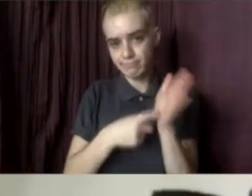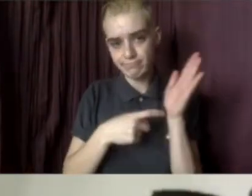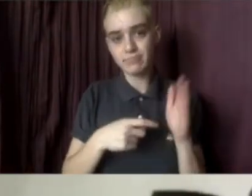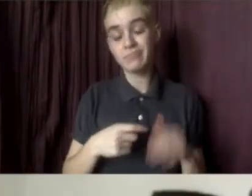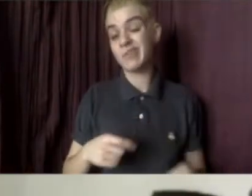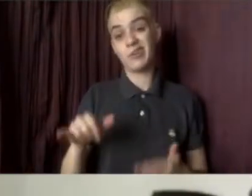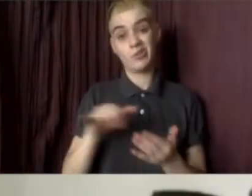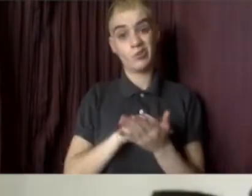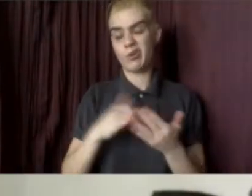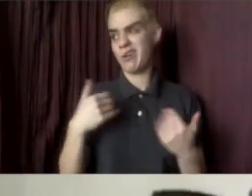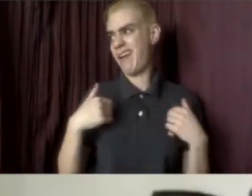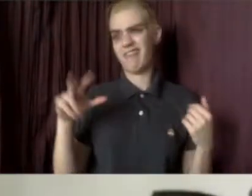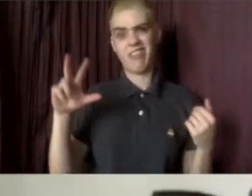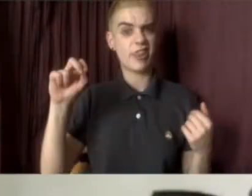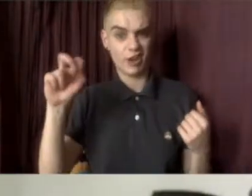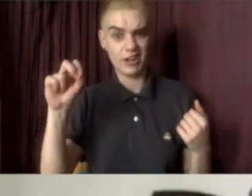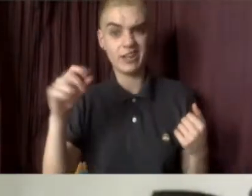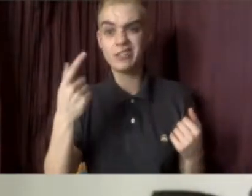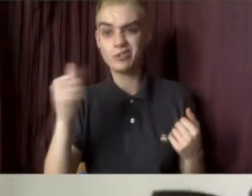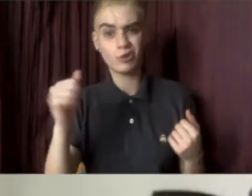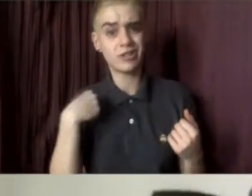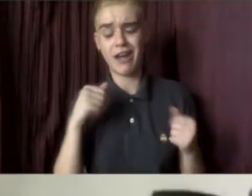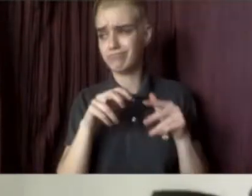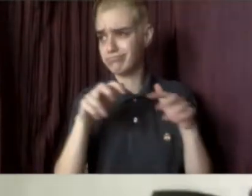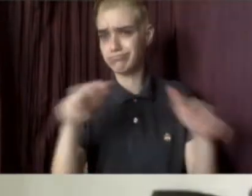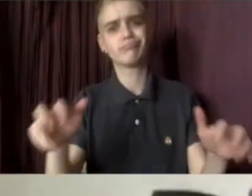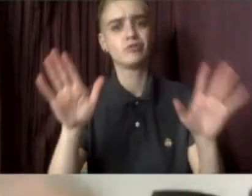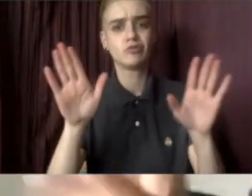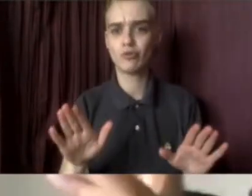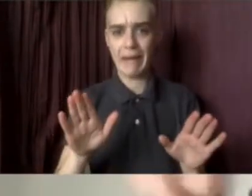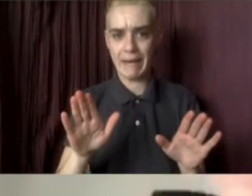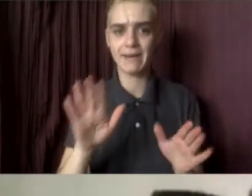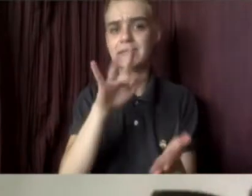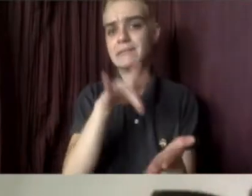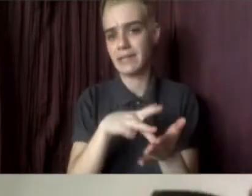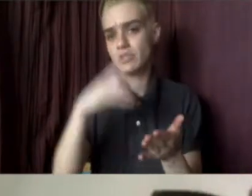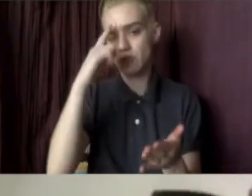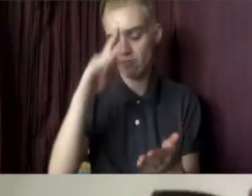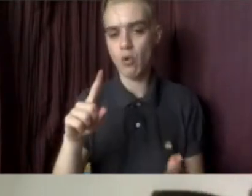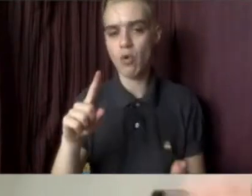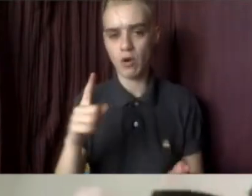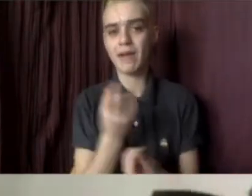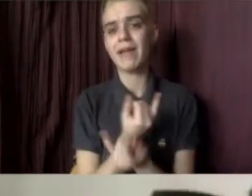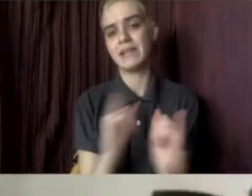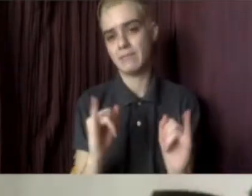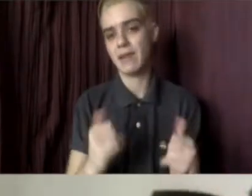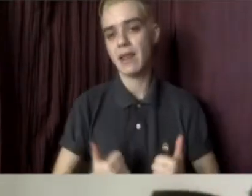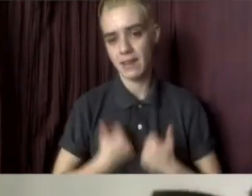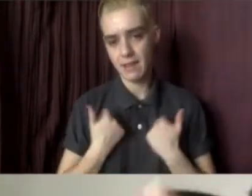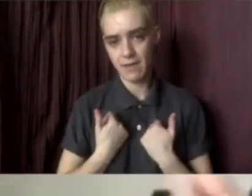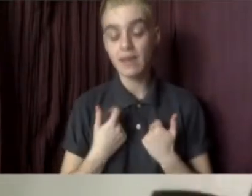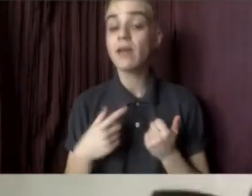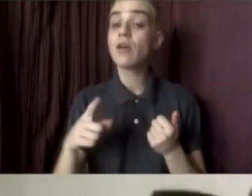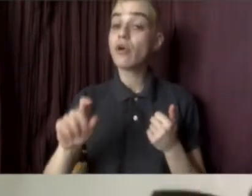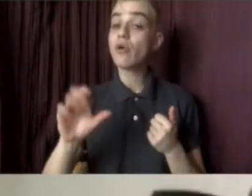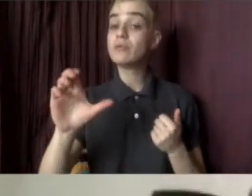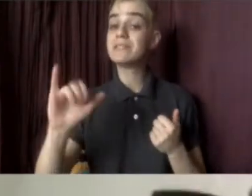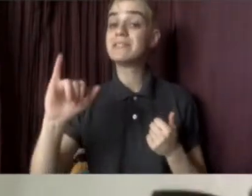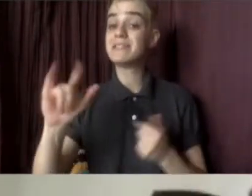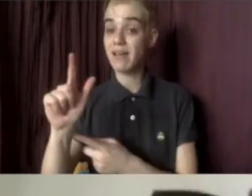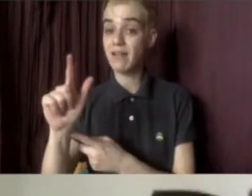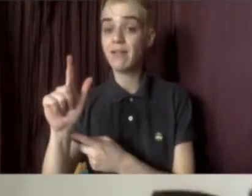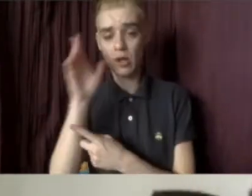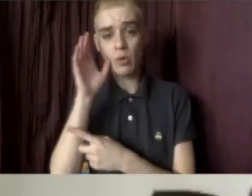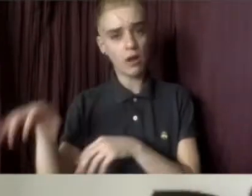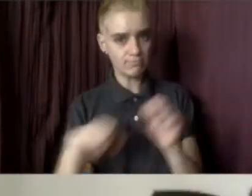set up voting. Also, it's not just a voting center, it's the pathway of travel. Are you near a transit system where people, because most people with disabilities